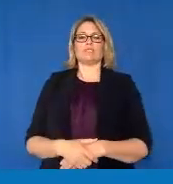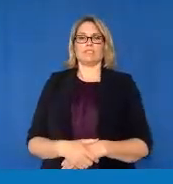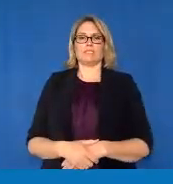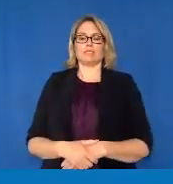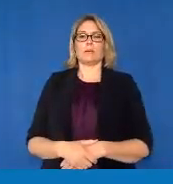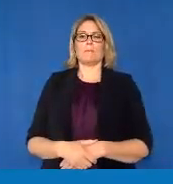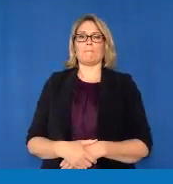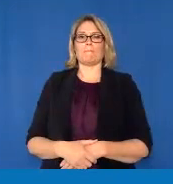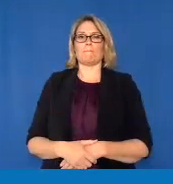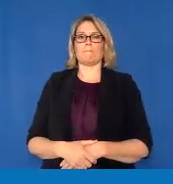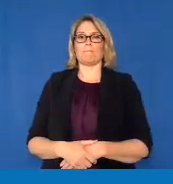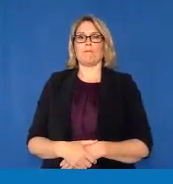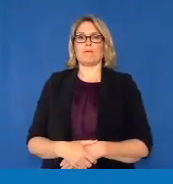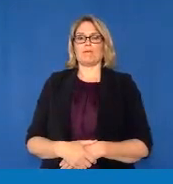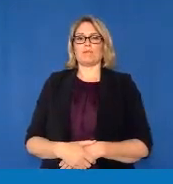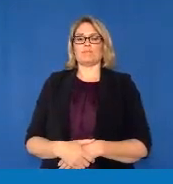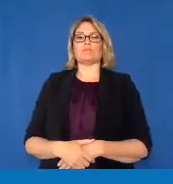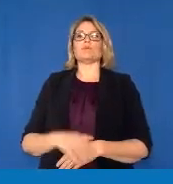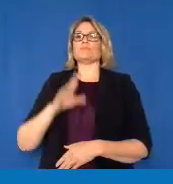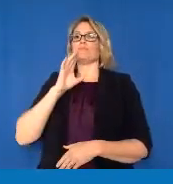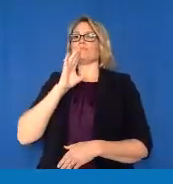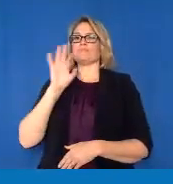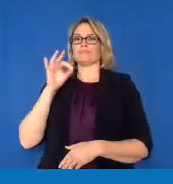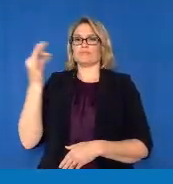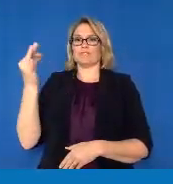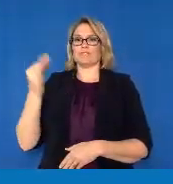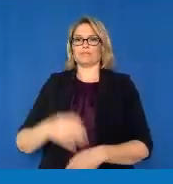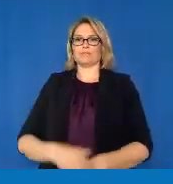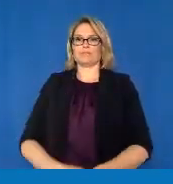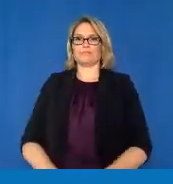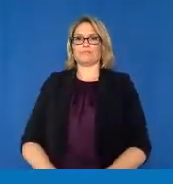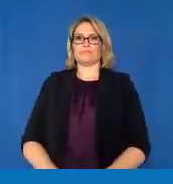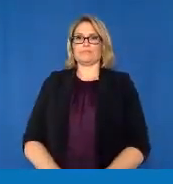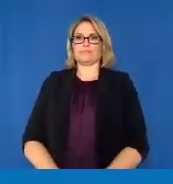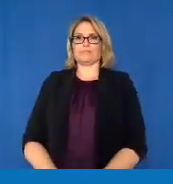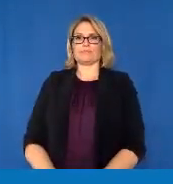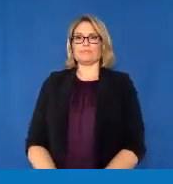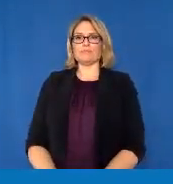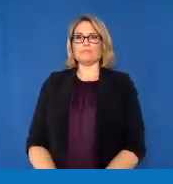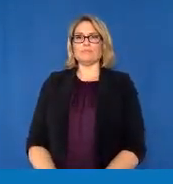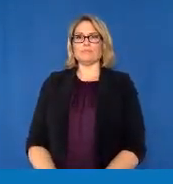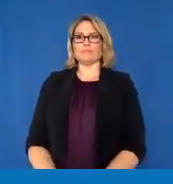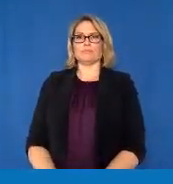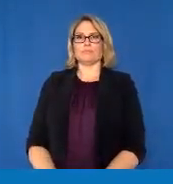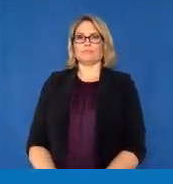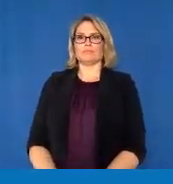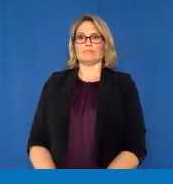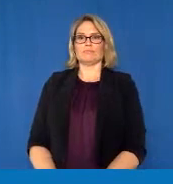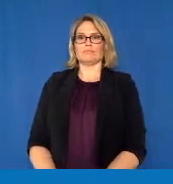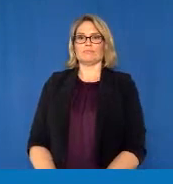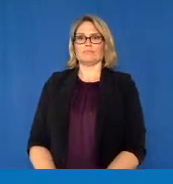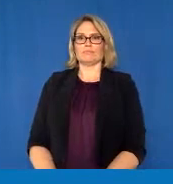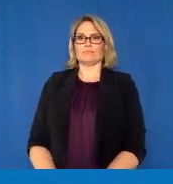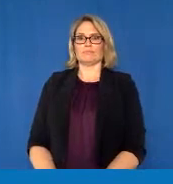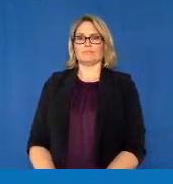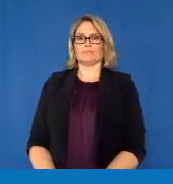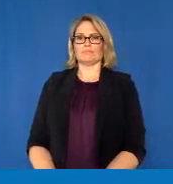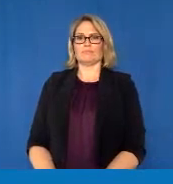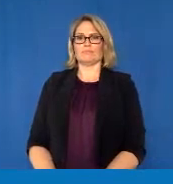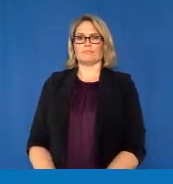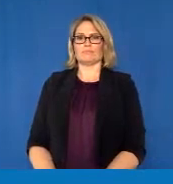The first phase of the plan to inoculate the very vulnerable residents of nursing homes and other adult residential